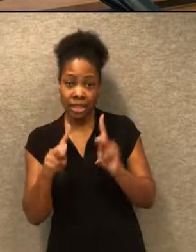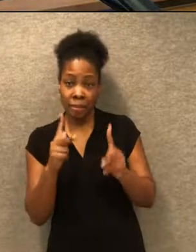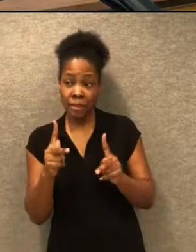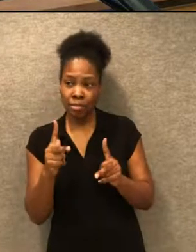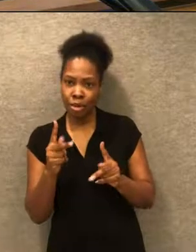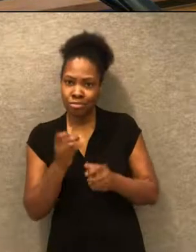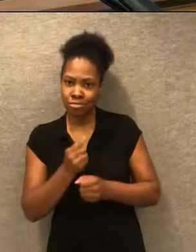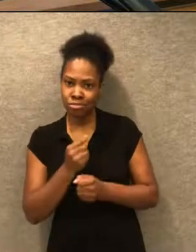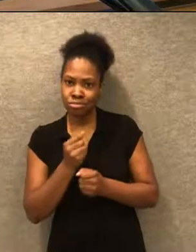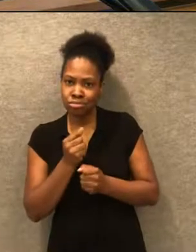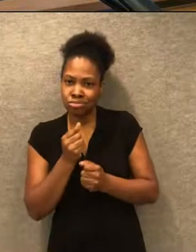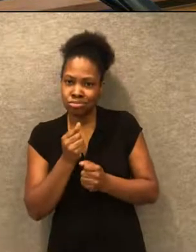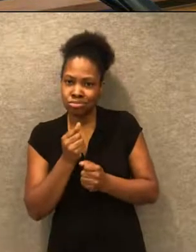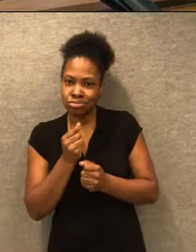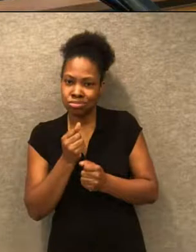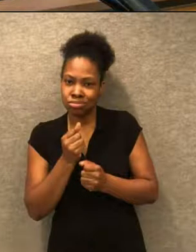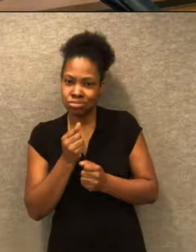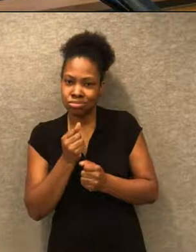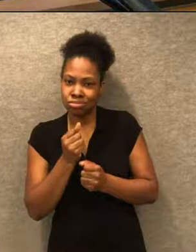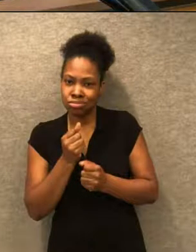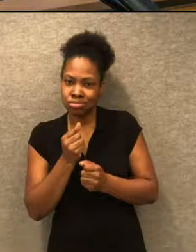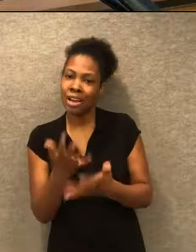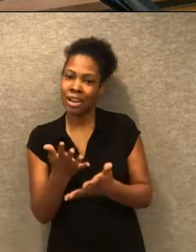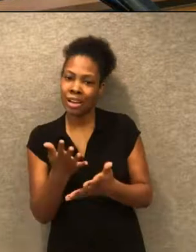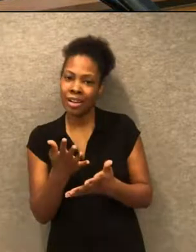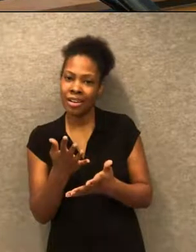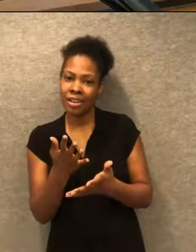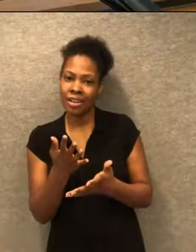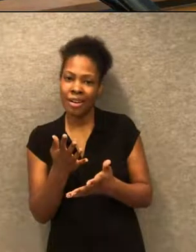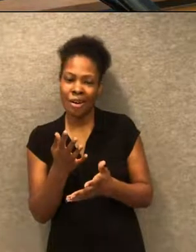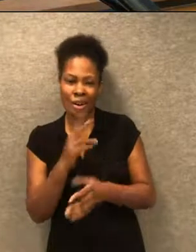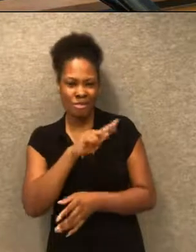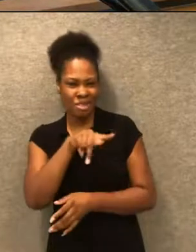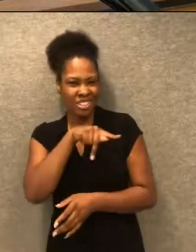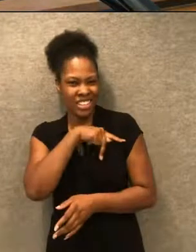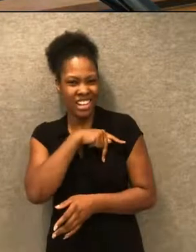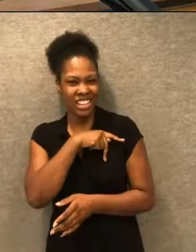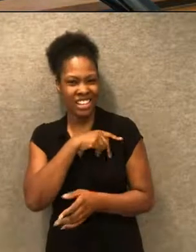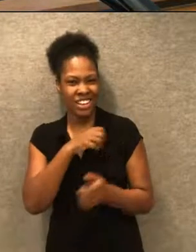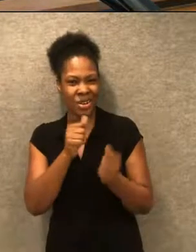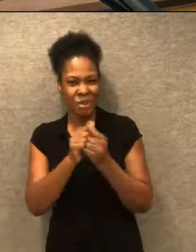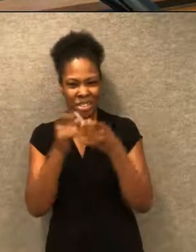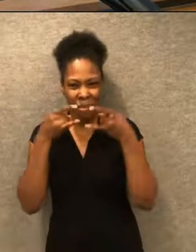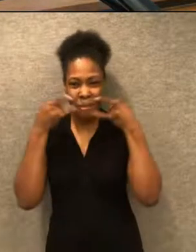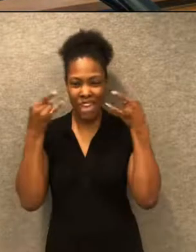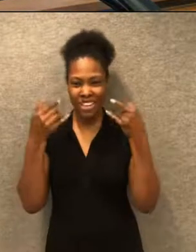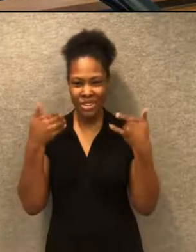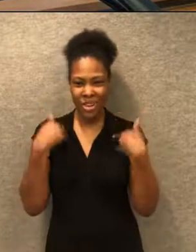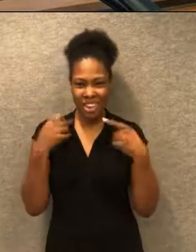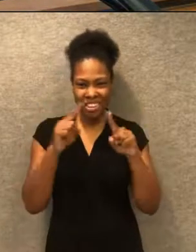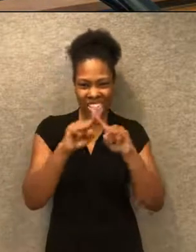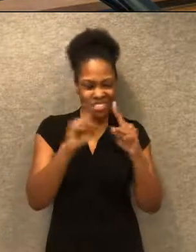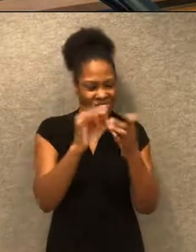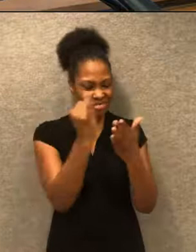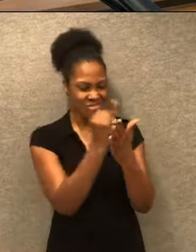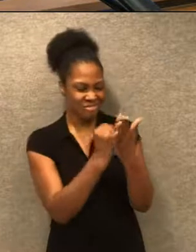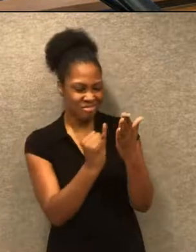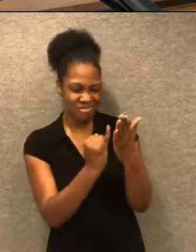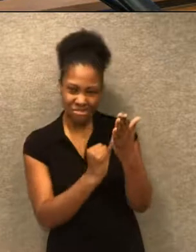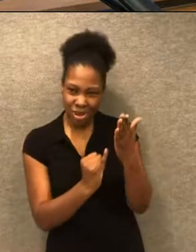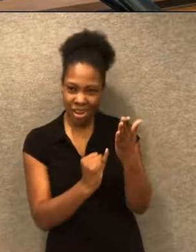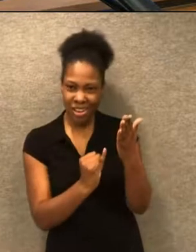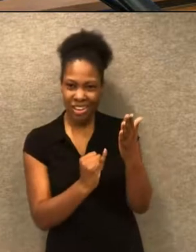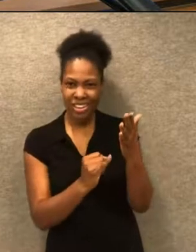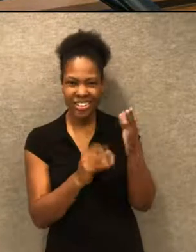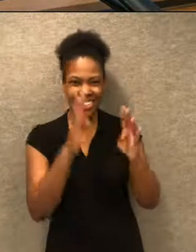personality with these masks. And you know, you've got masks in different color, different styles, different bling. Victor here